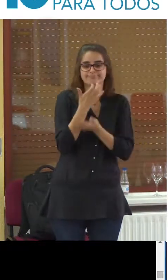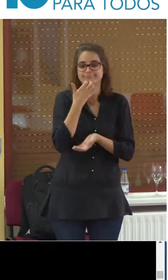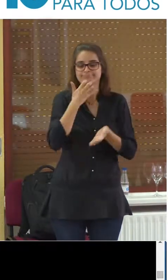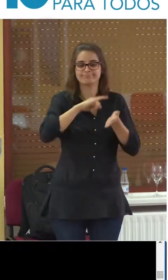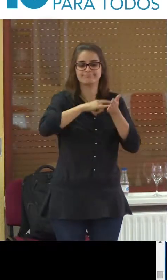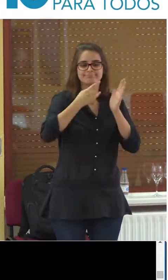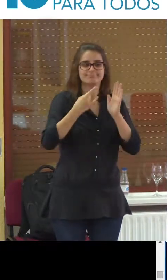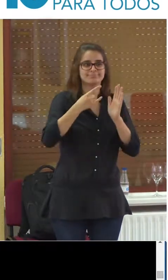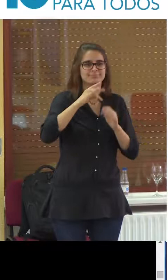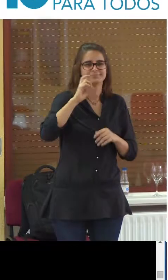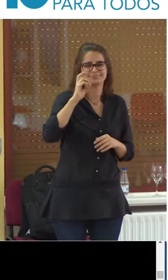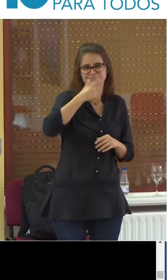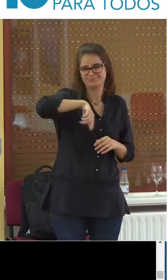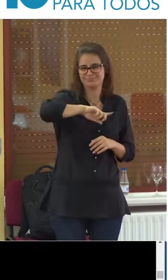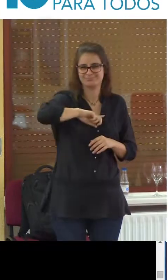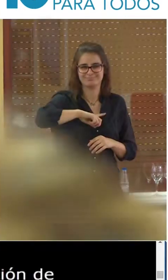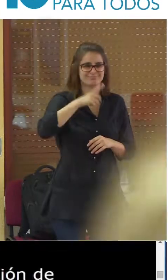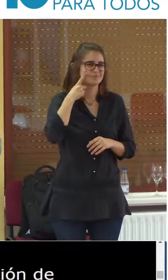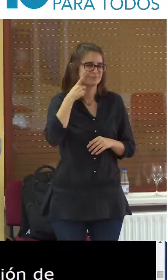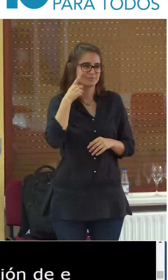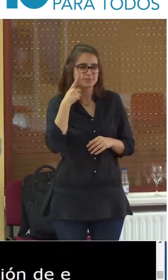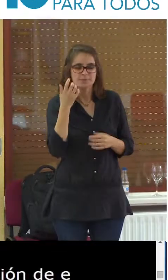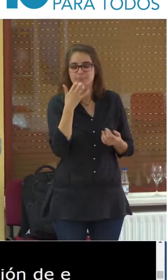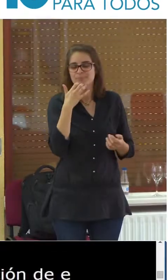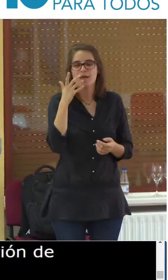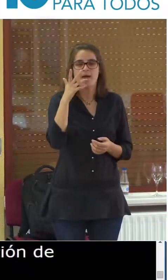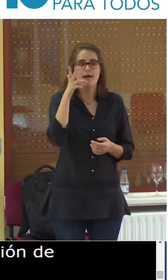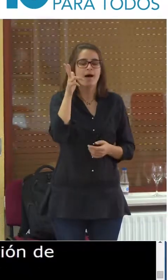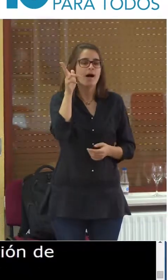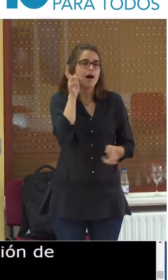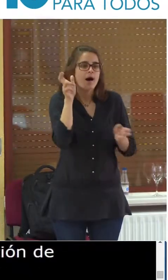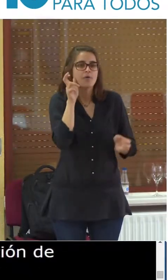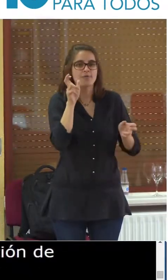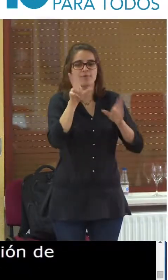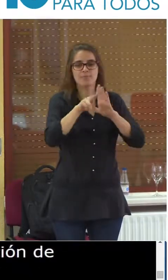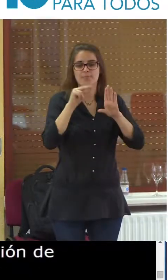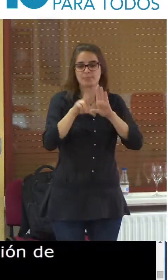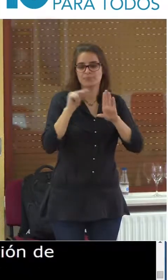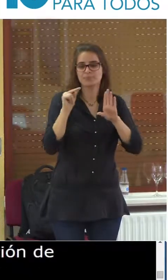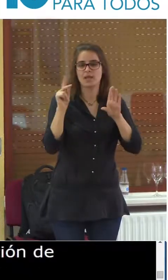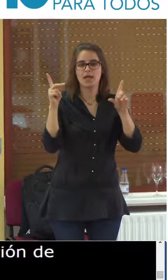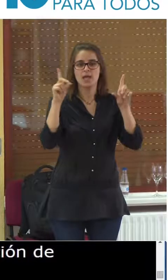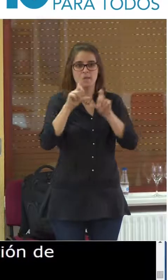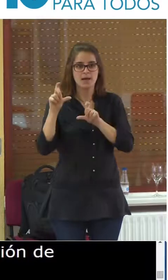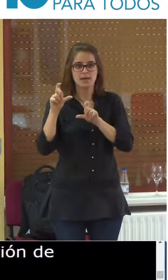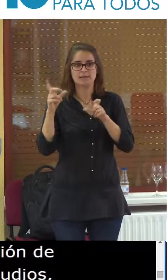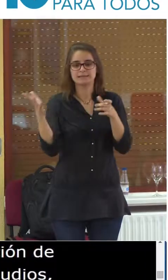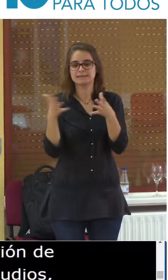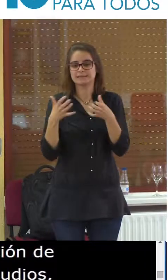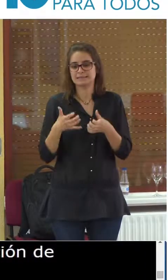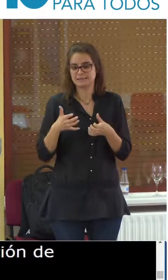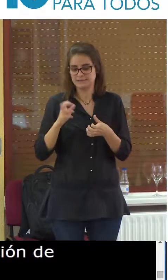different multimedia elements that are not very common. Audio, video, images, words.